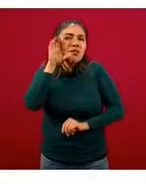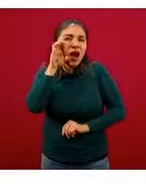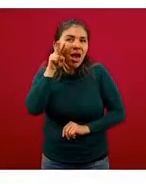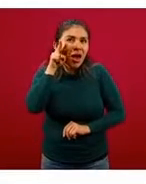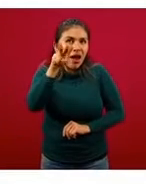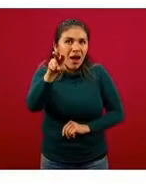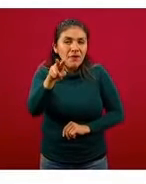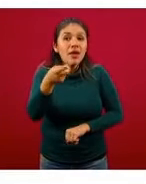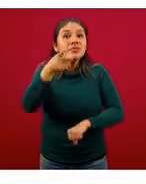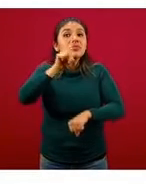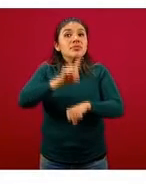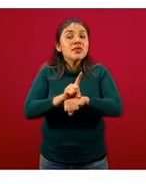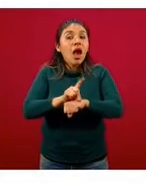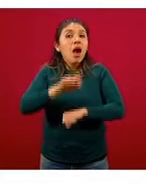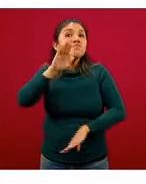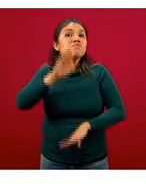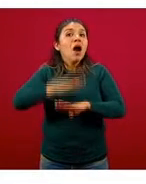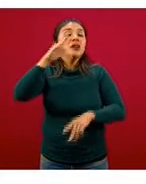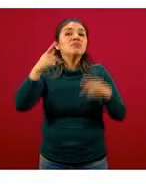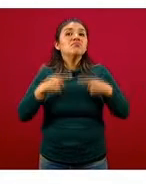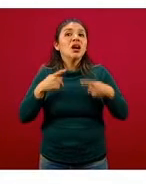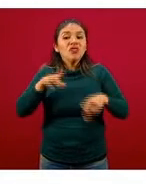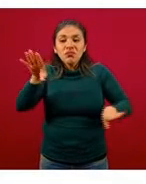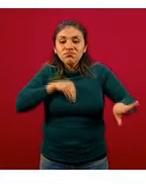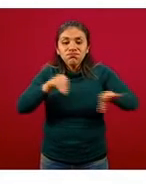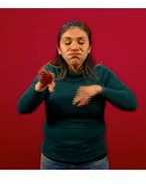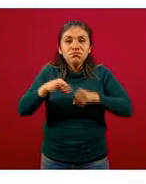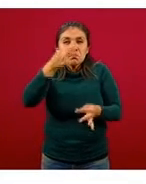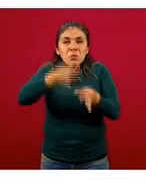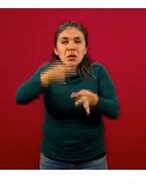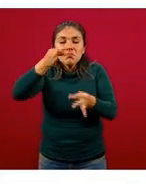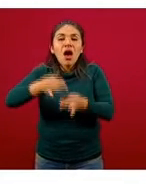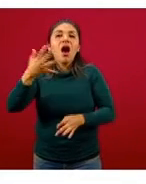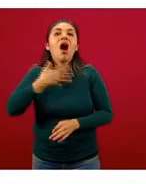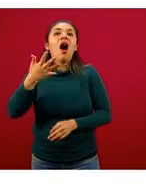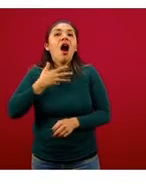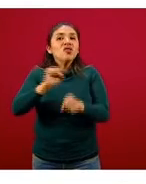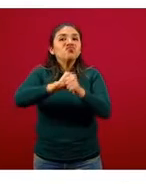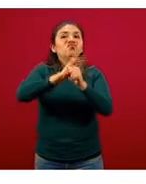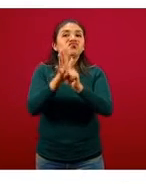confirmed cumulative case number.